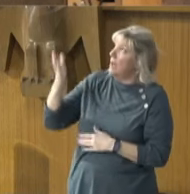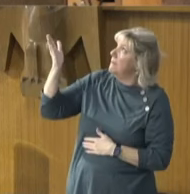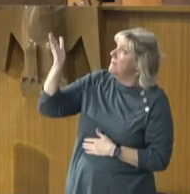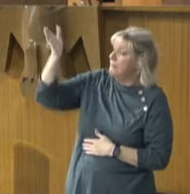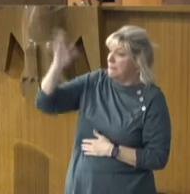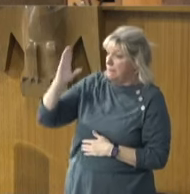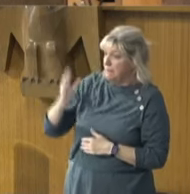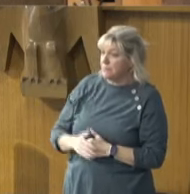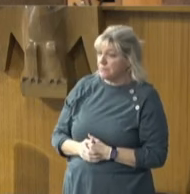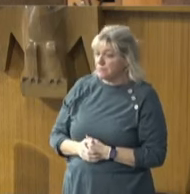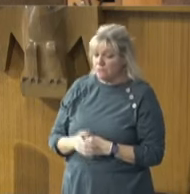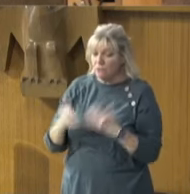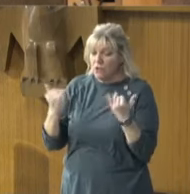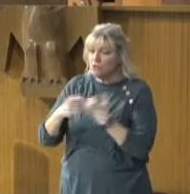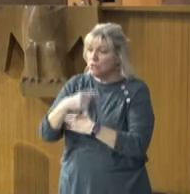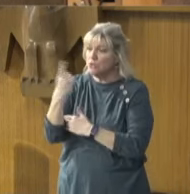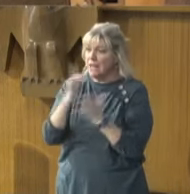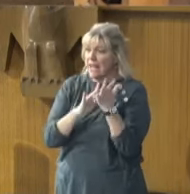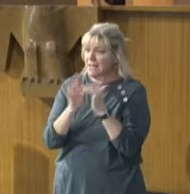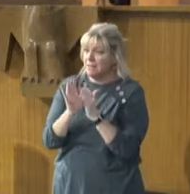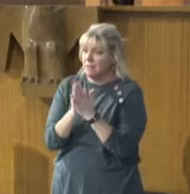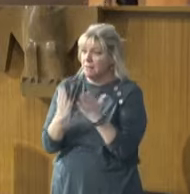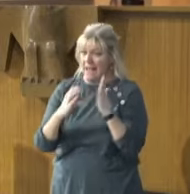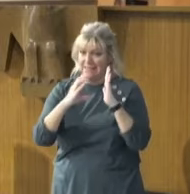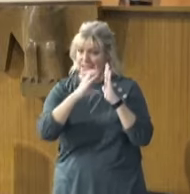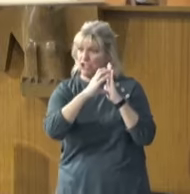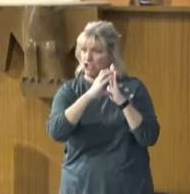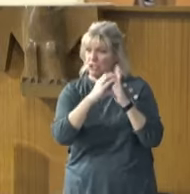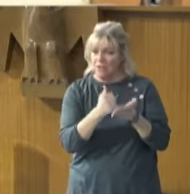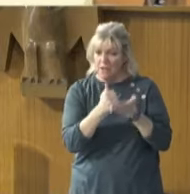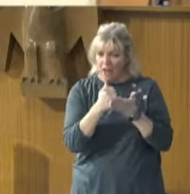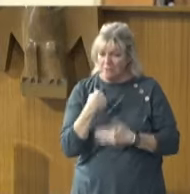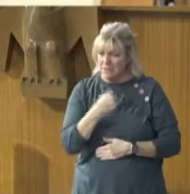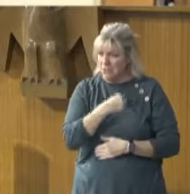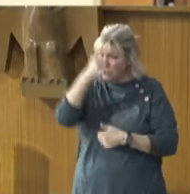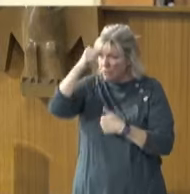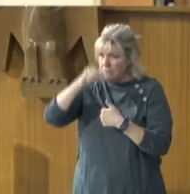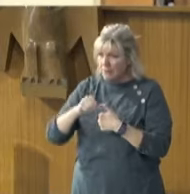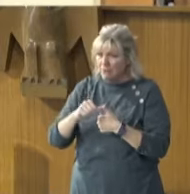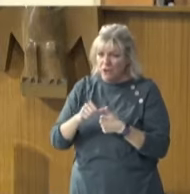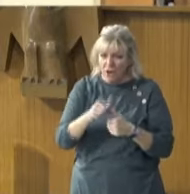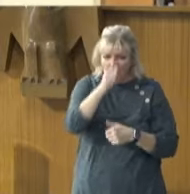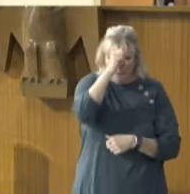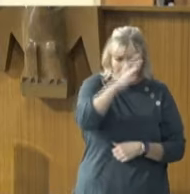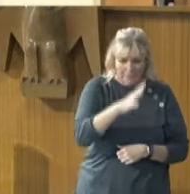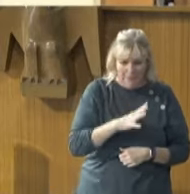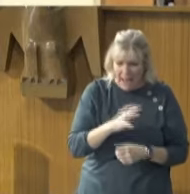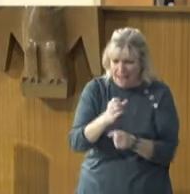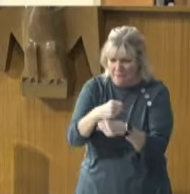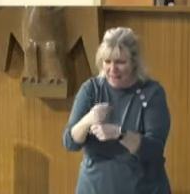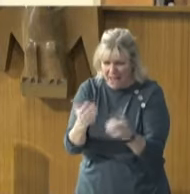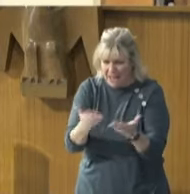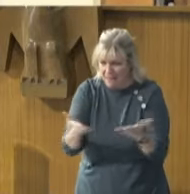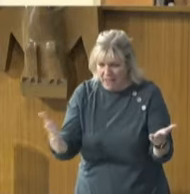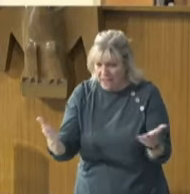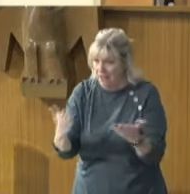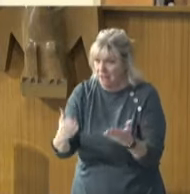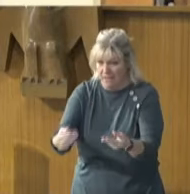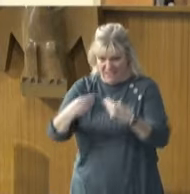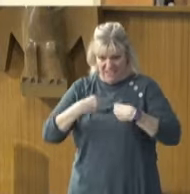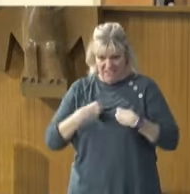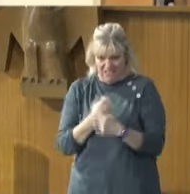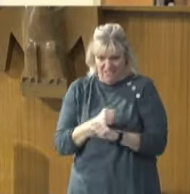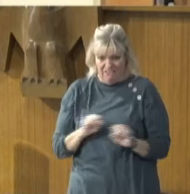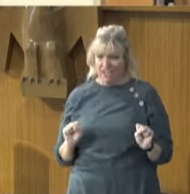from Philippians also reminds us that we will never find salvation in any man-made institution, whether it is a